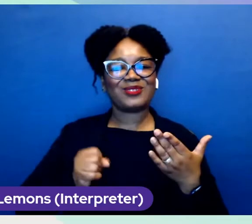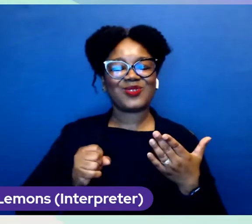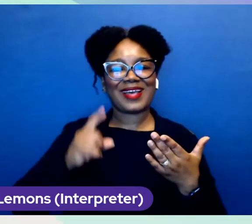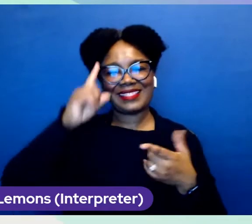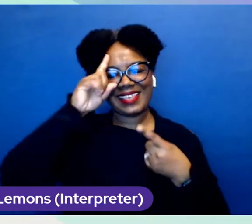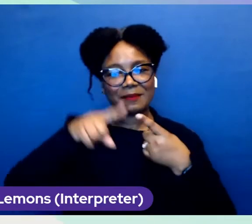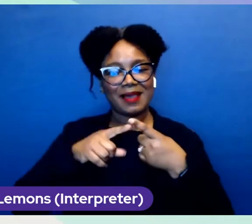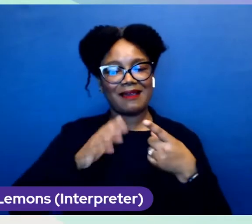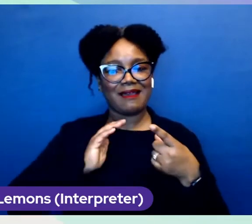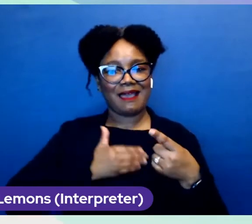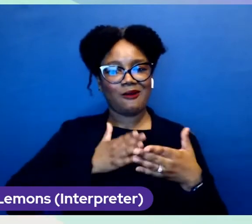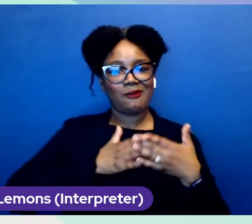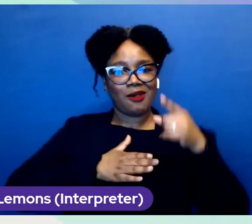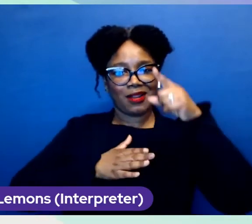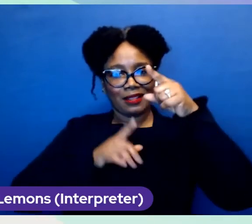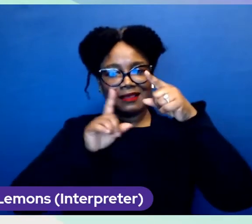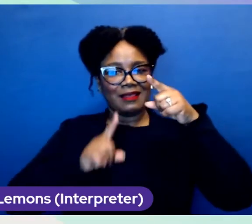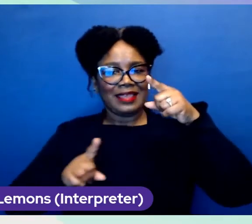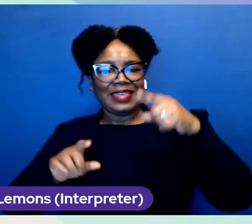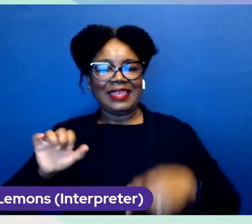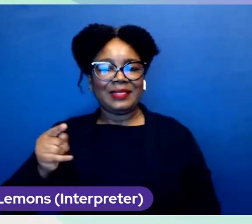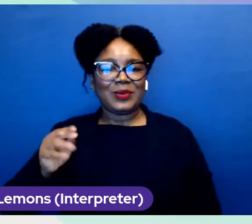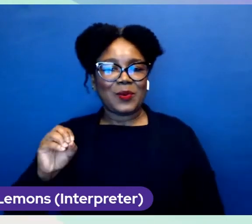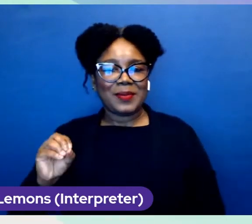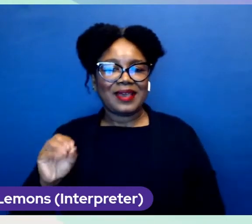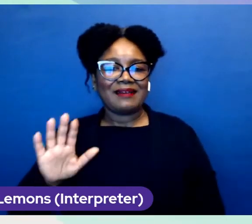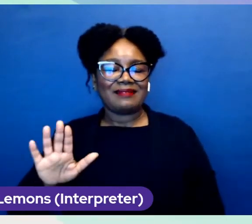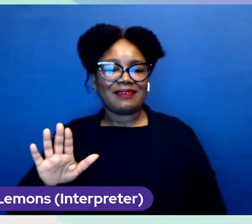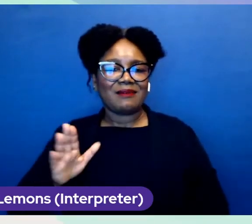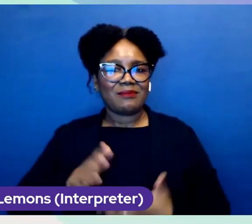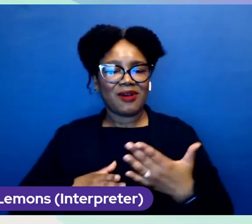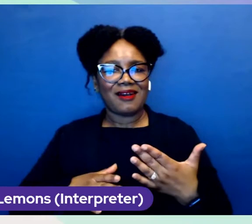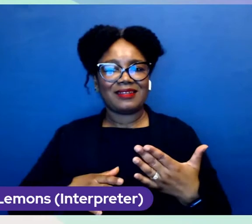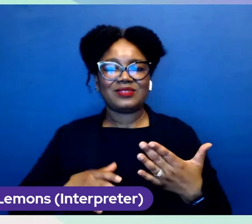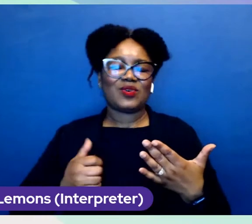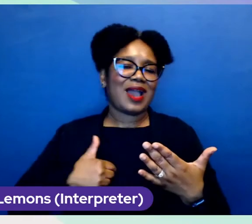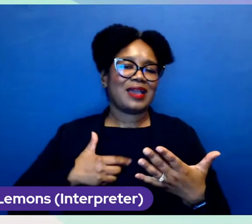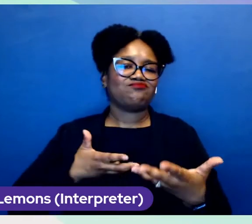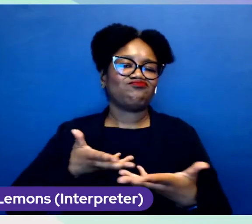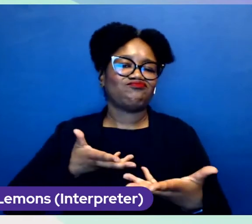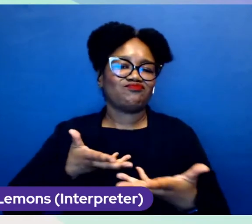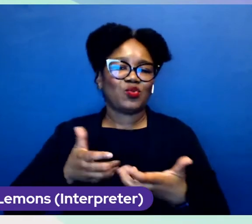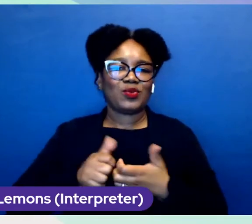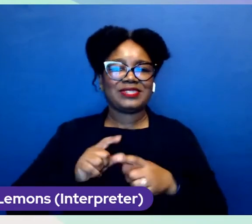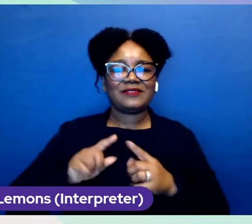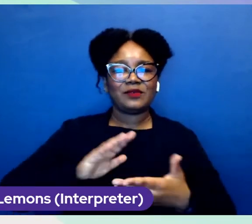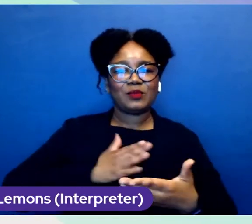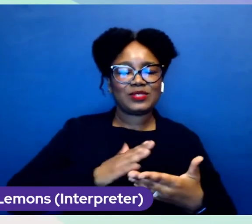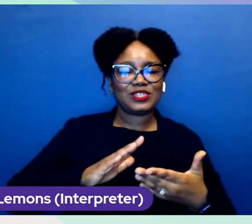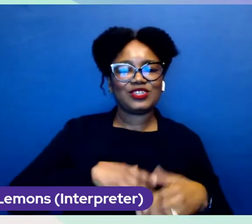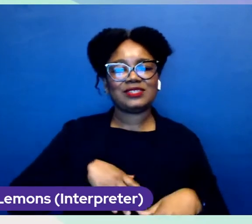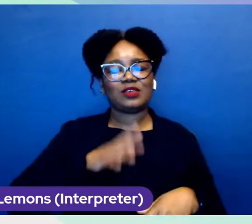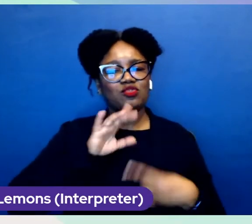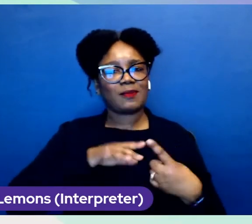the conversations that go on, you know, in between the musicians, you know, people talking about the struggles that they're having in their respective countries,